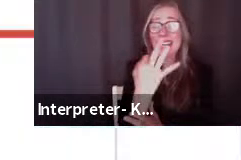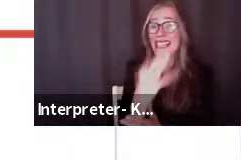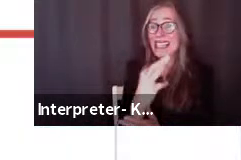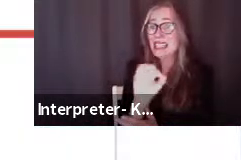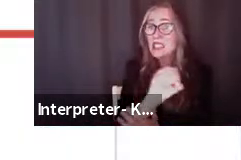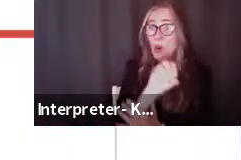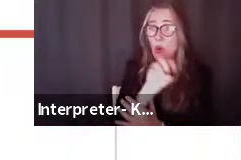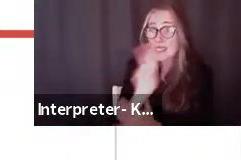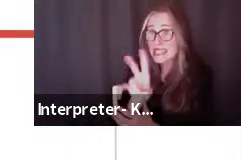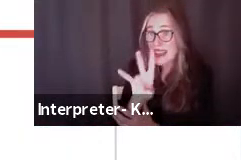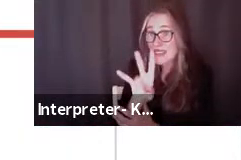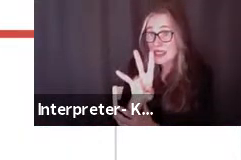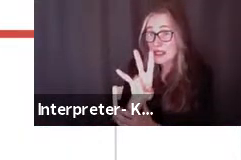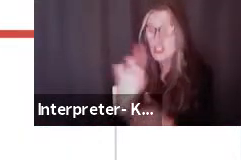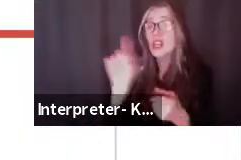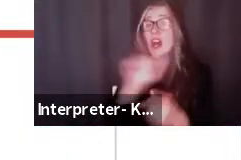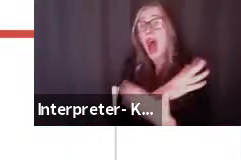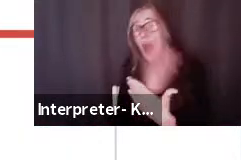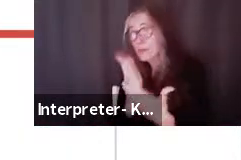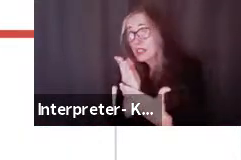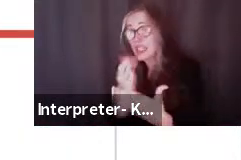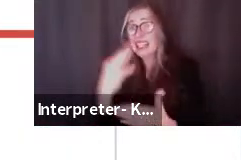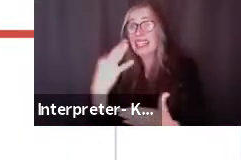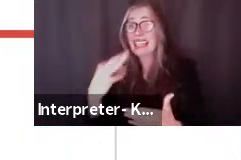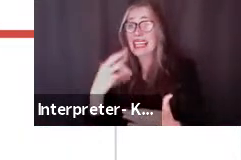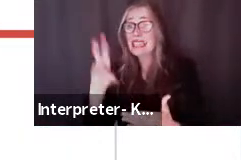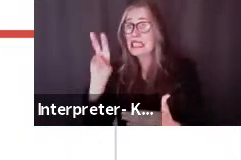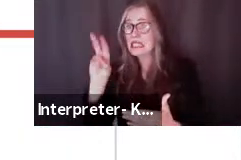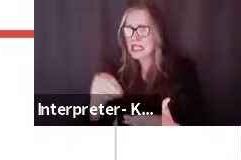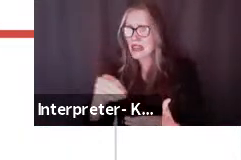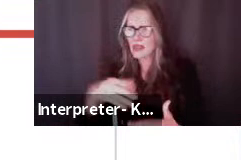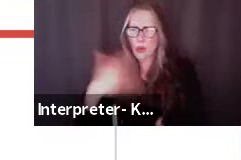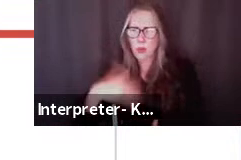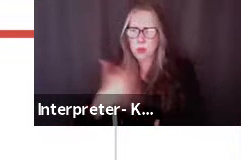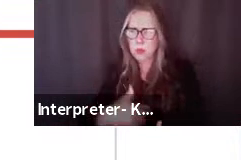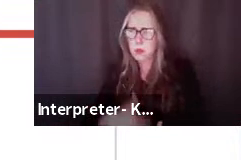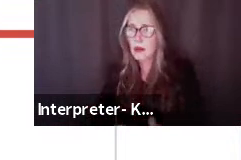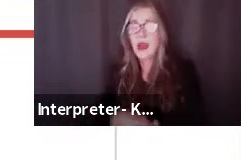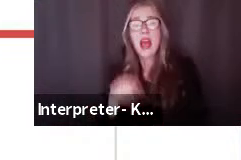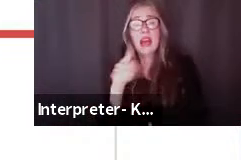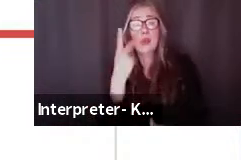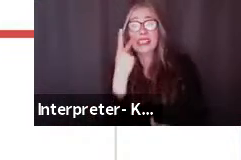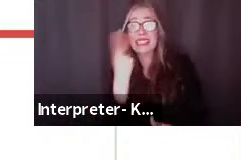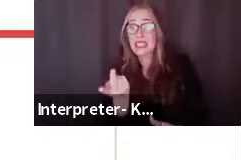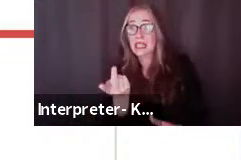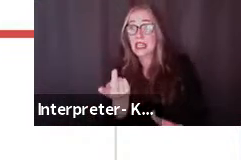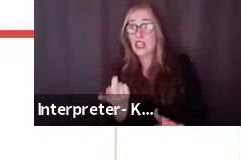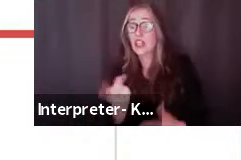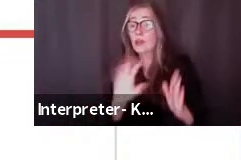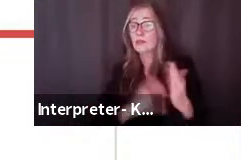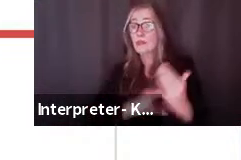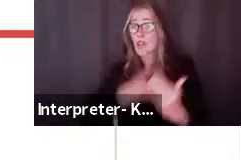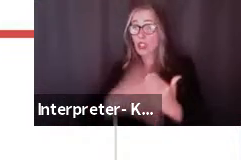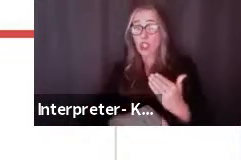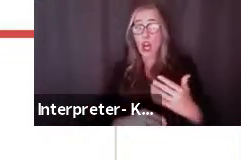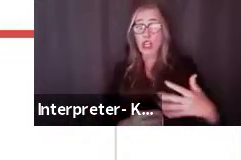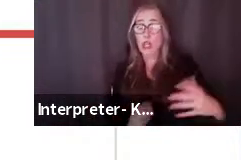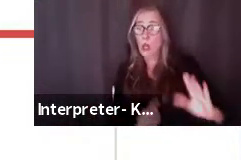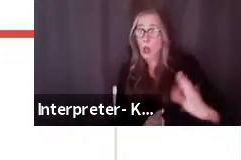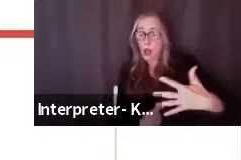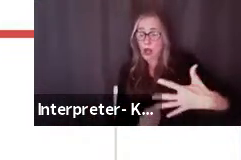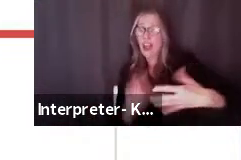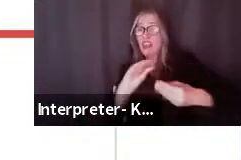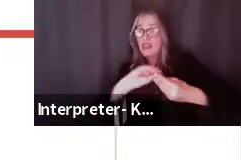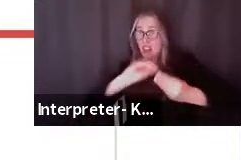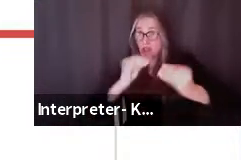um let's see on this slide we have a chart that represents the number